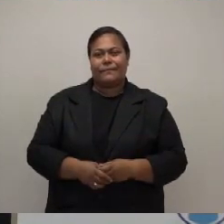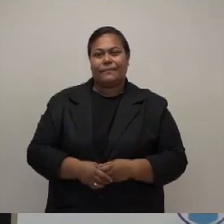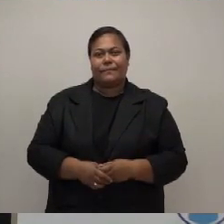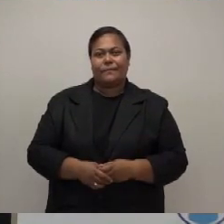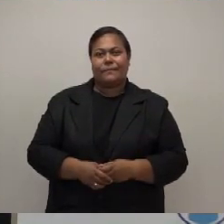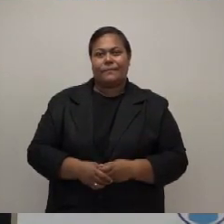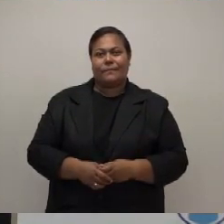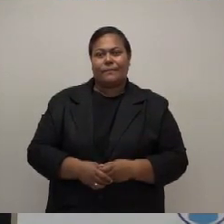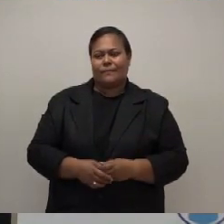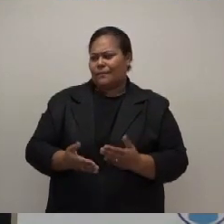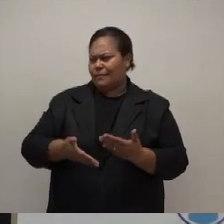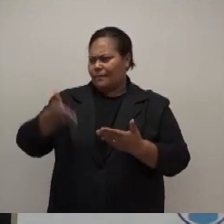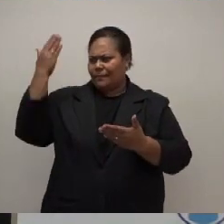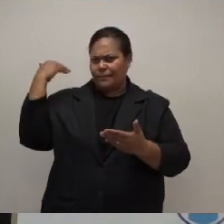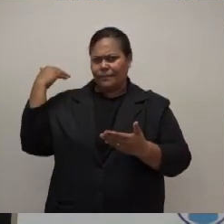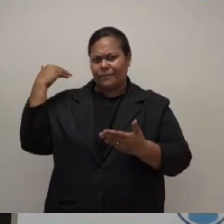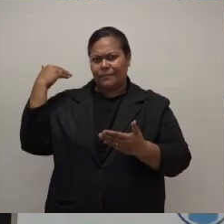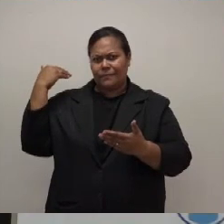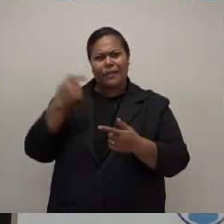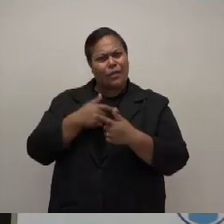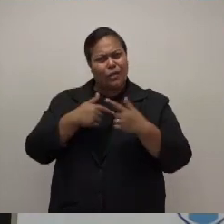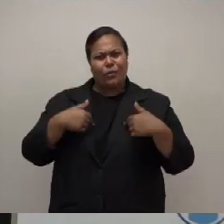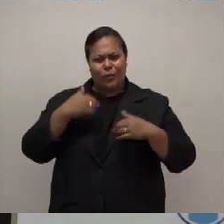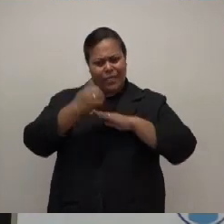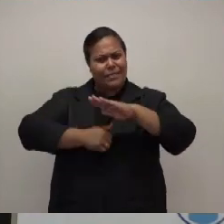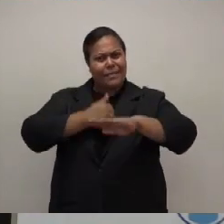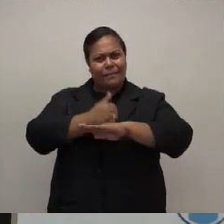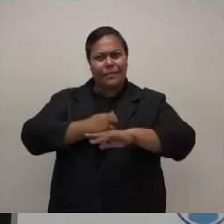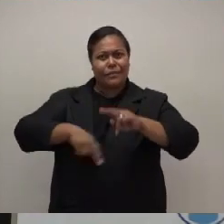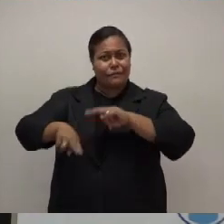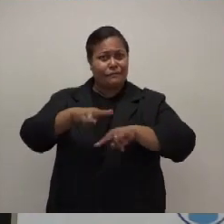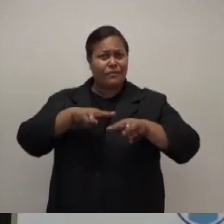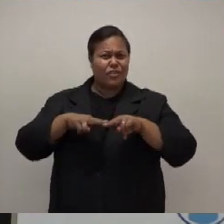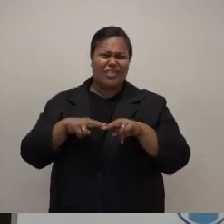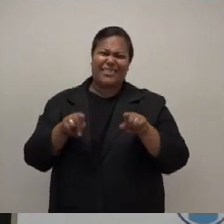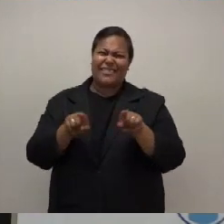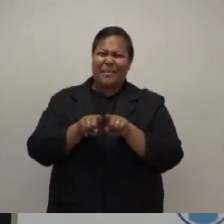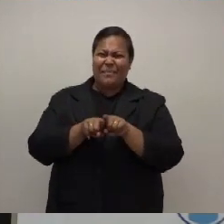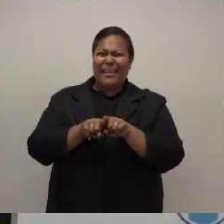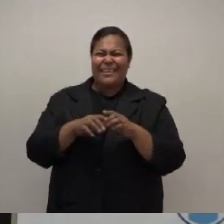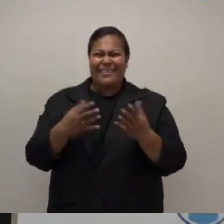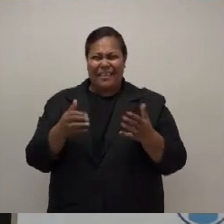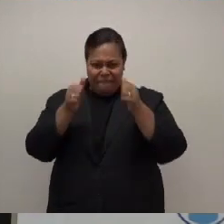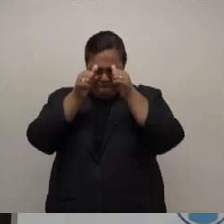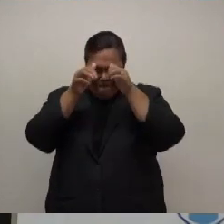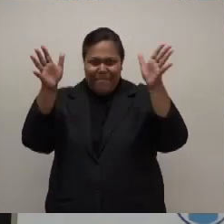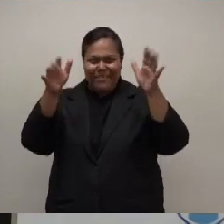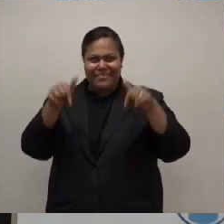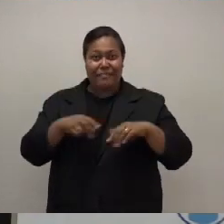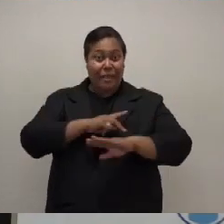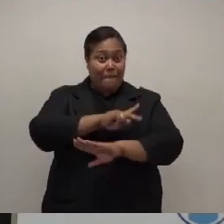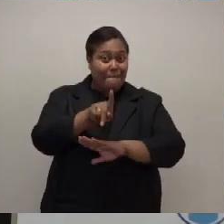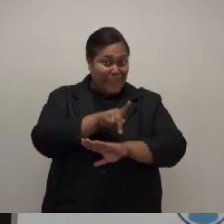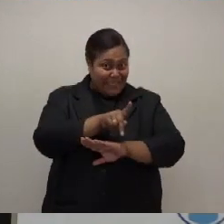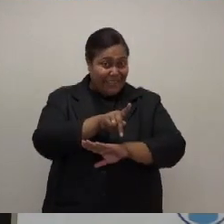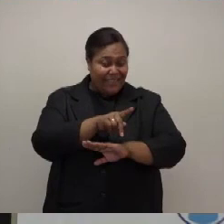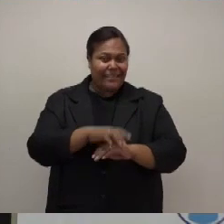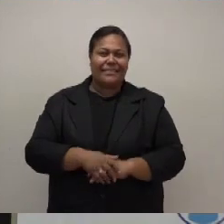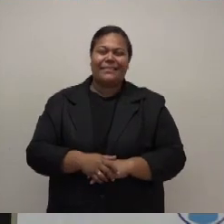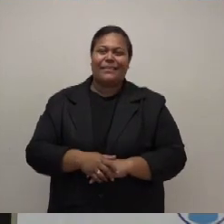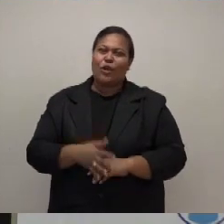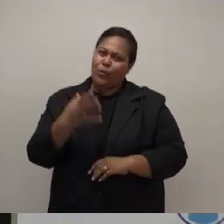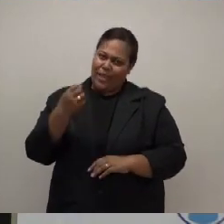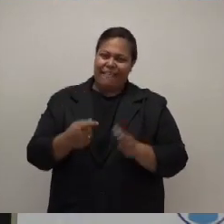In recent years, we have established Fiji as something of a Hollywood of the Pacific, with the film and